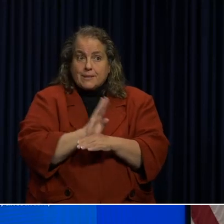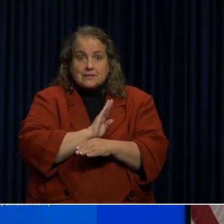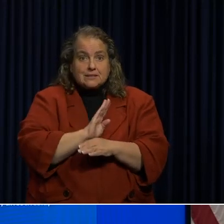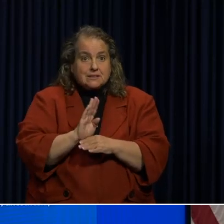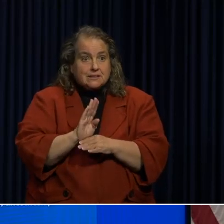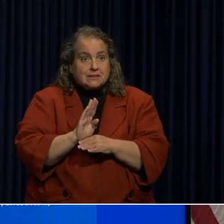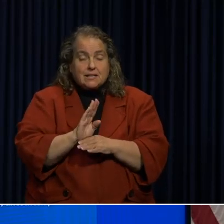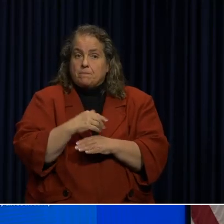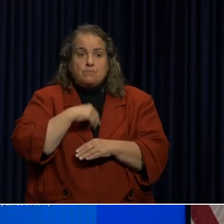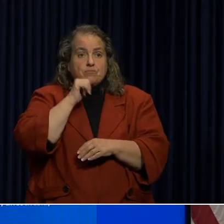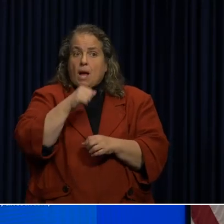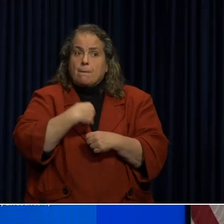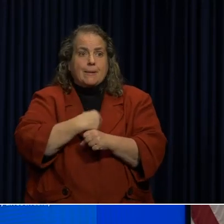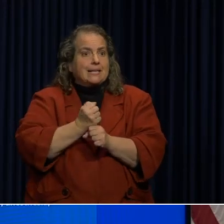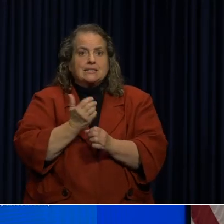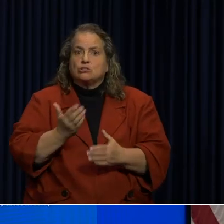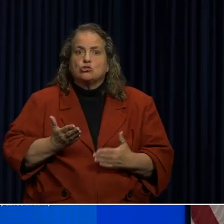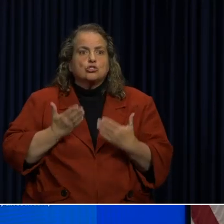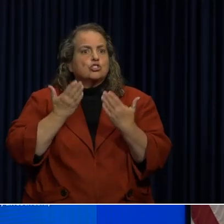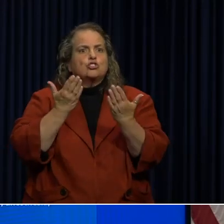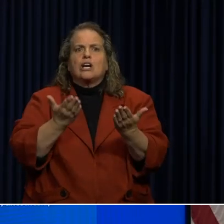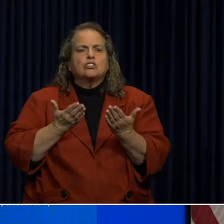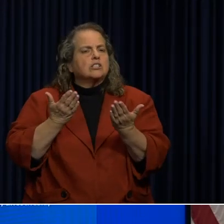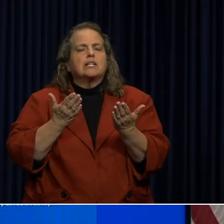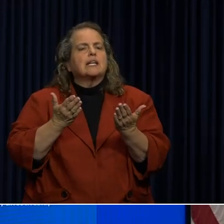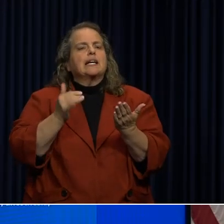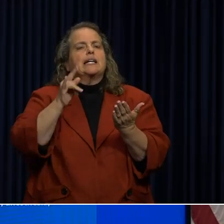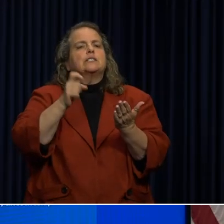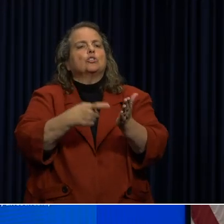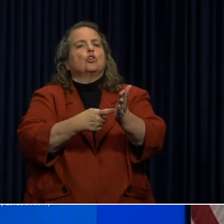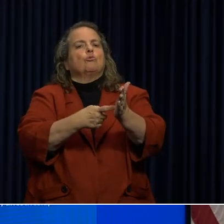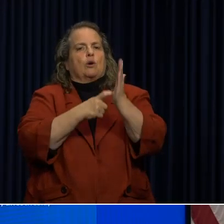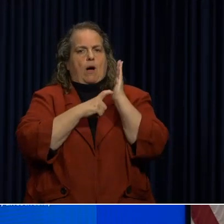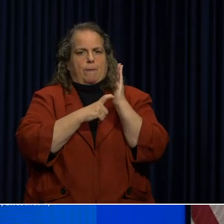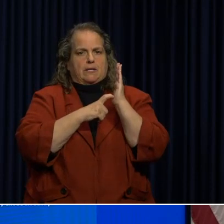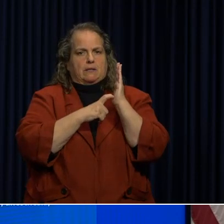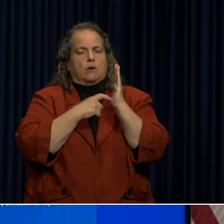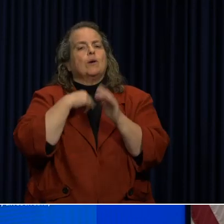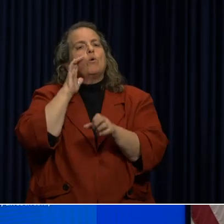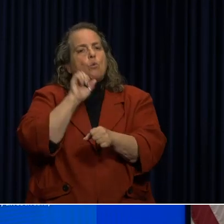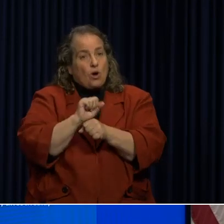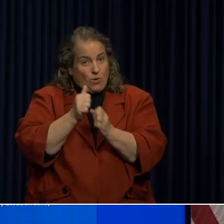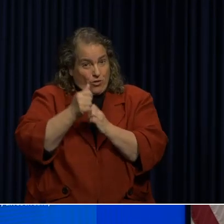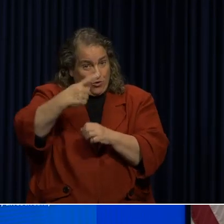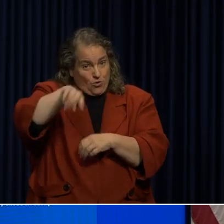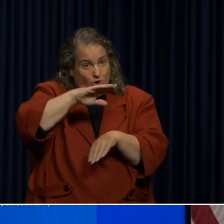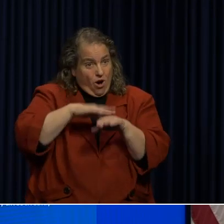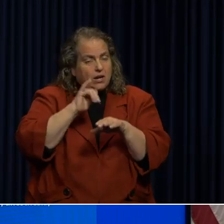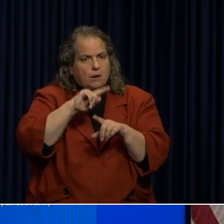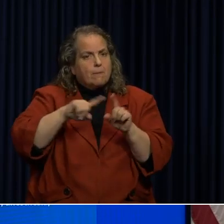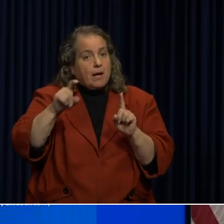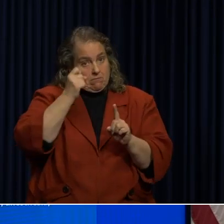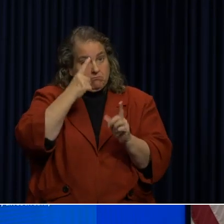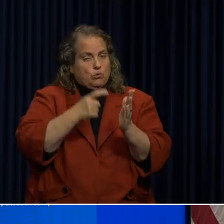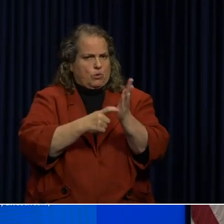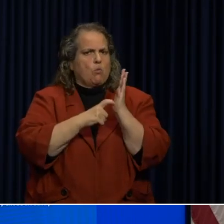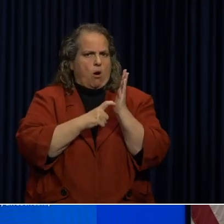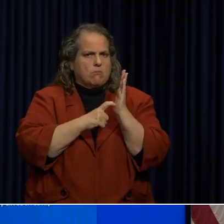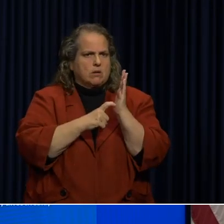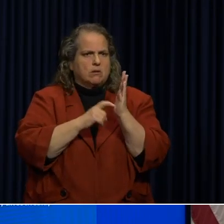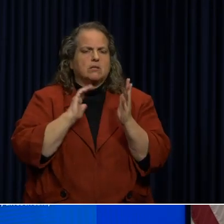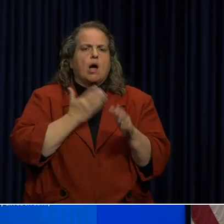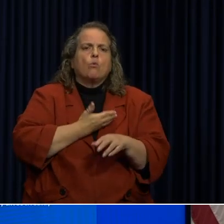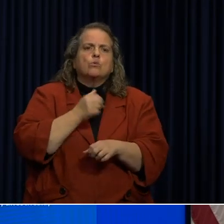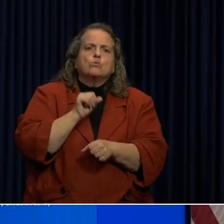to be suggestions. They're going to be requirements. We are willing to work with you on them, but our job is to make sure that people are as safe as they can